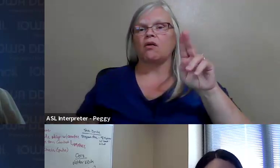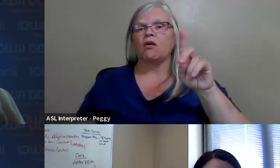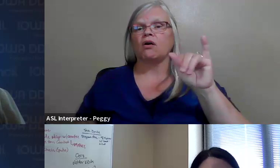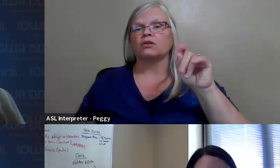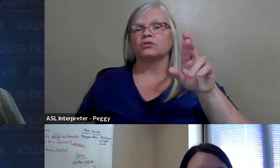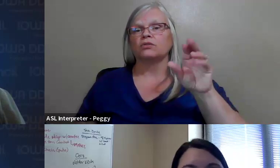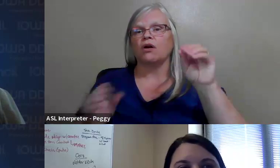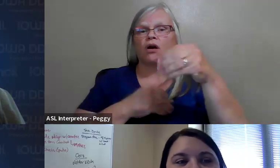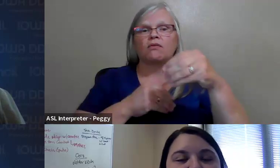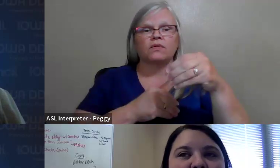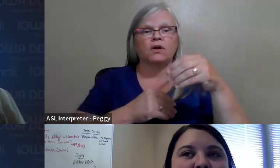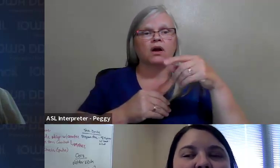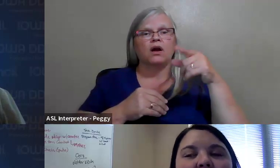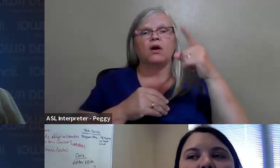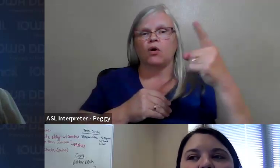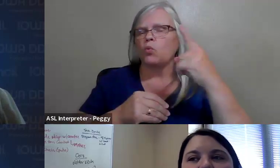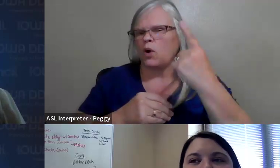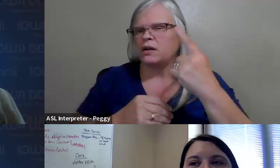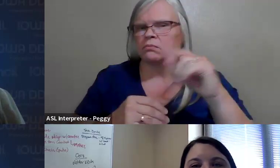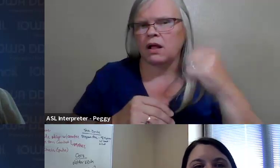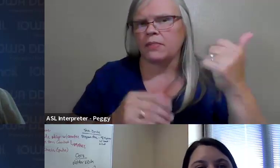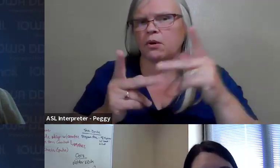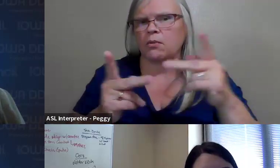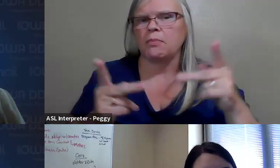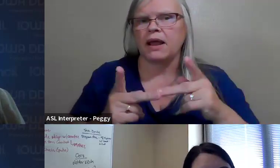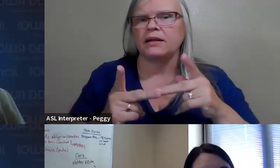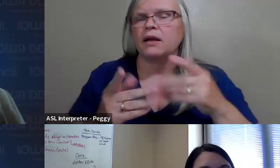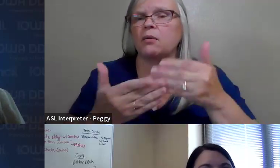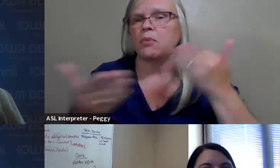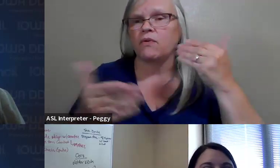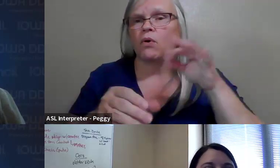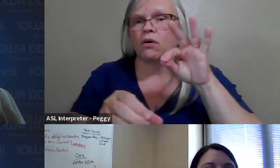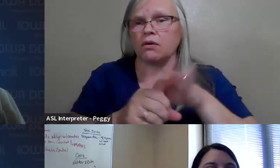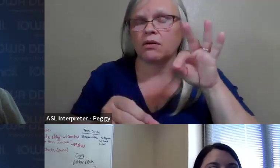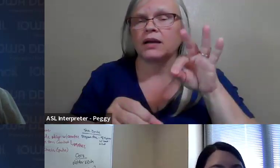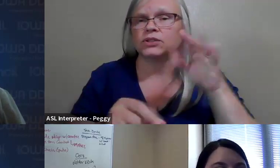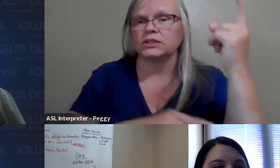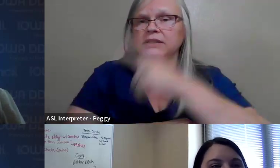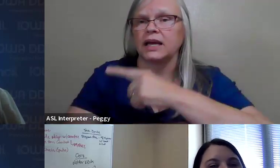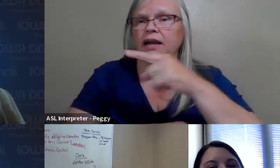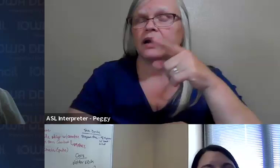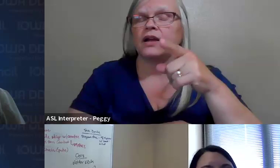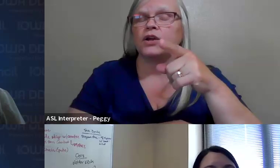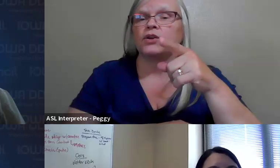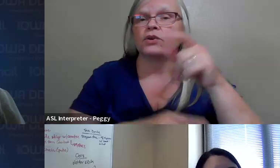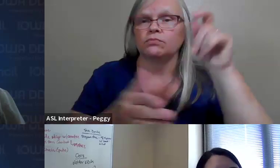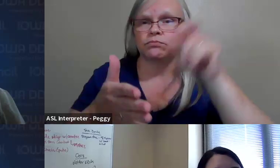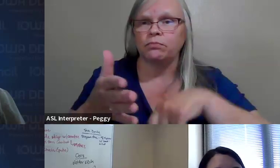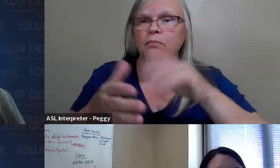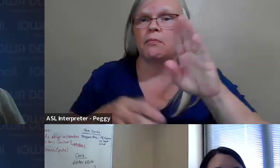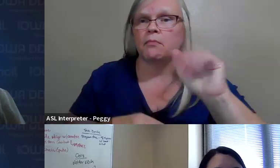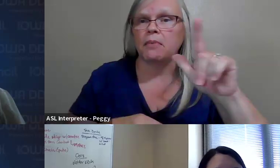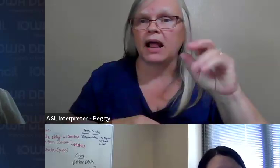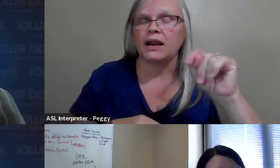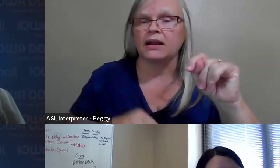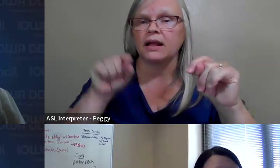office or at one of these satellites that I mentioned before the election, and you cast a ballot, that ballot is